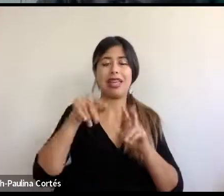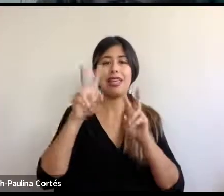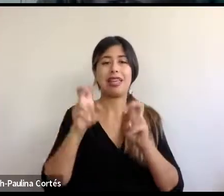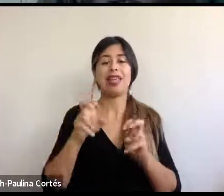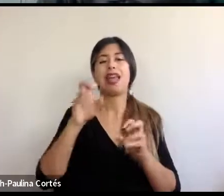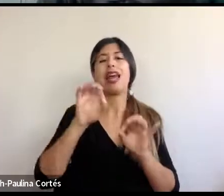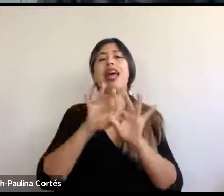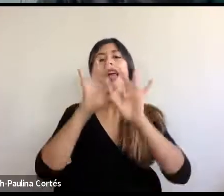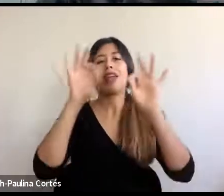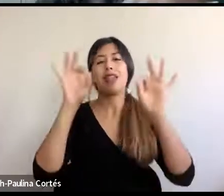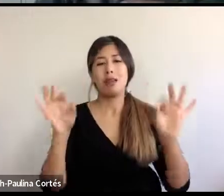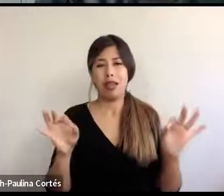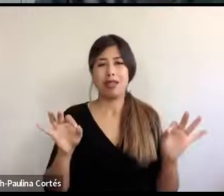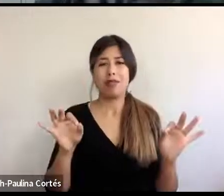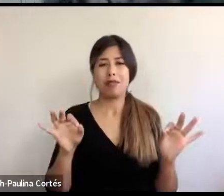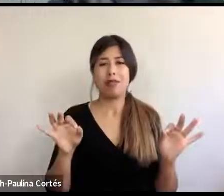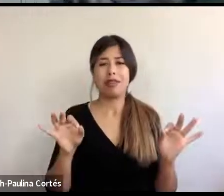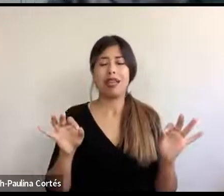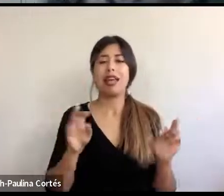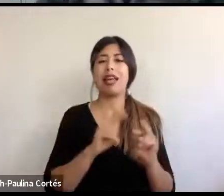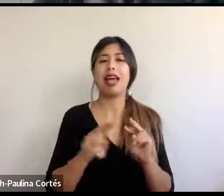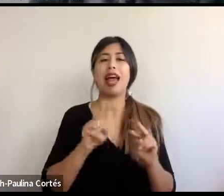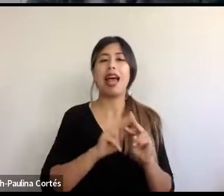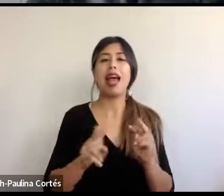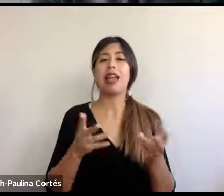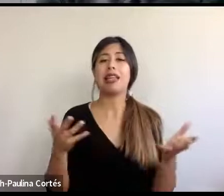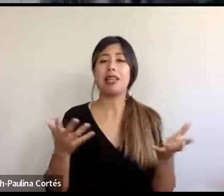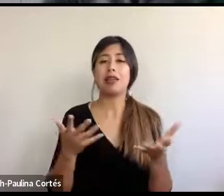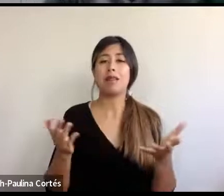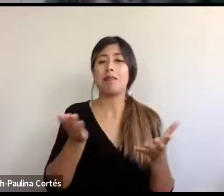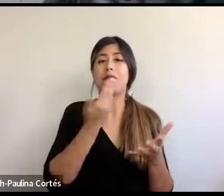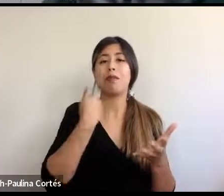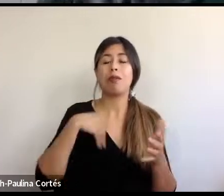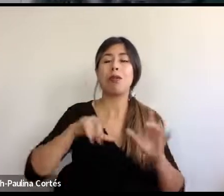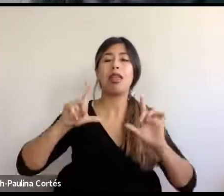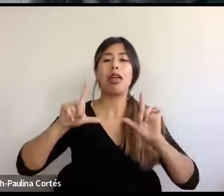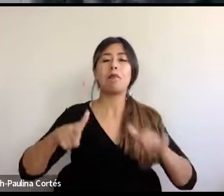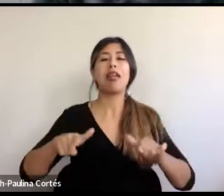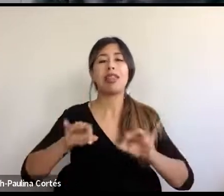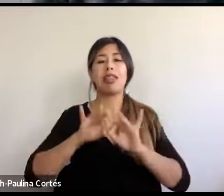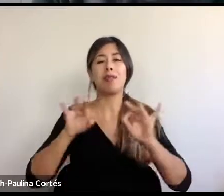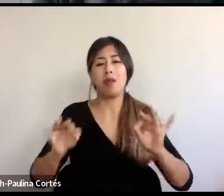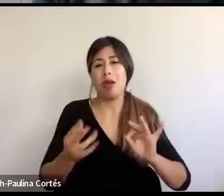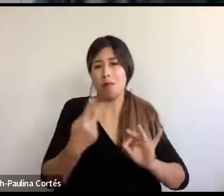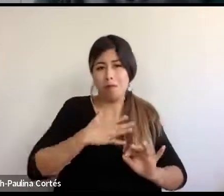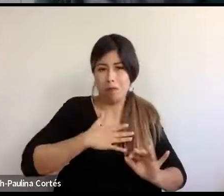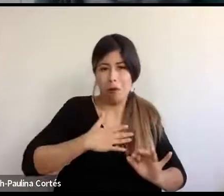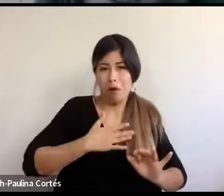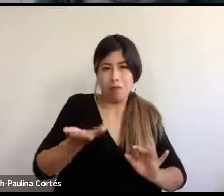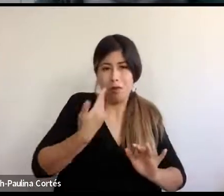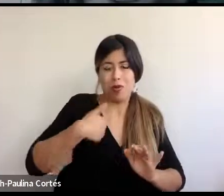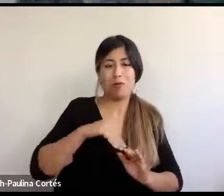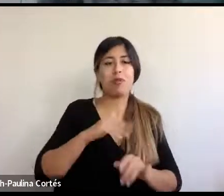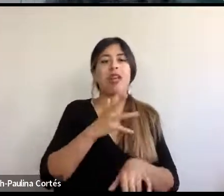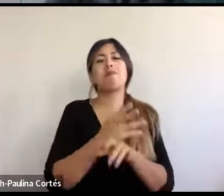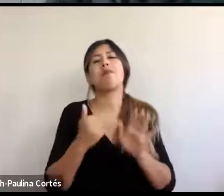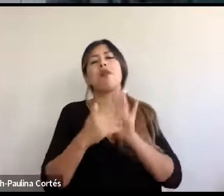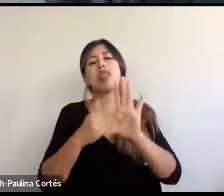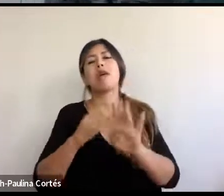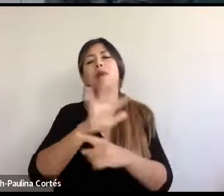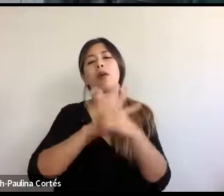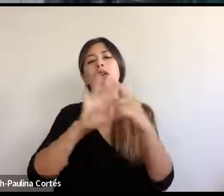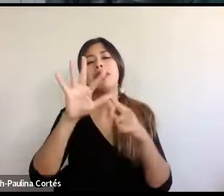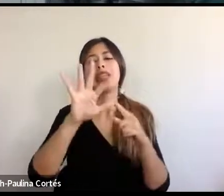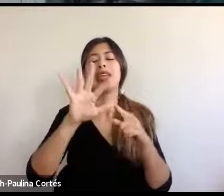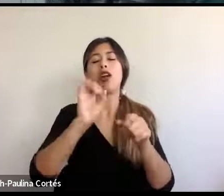One World in Schools. And we pick like 5 to 10 films which have like a length not longer than